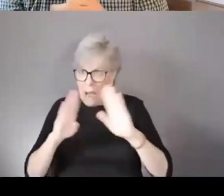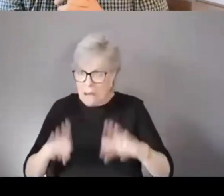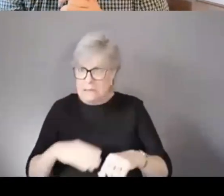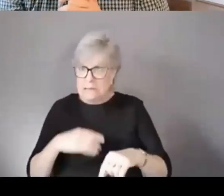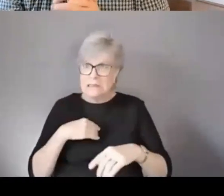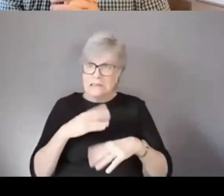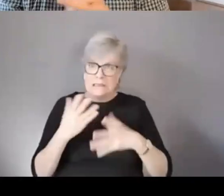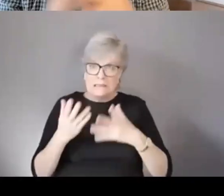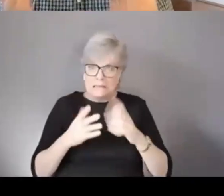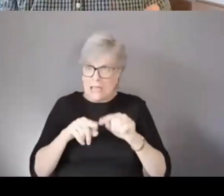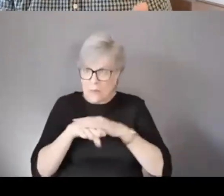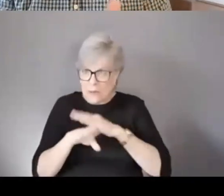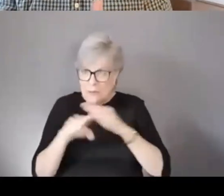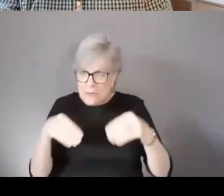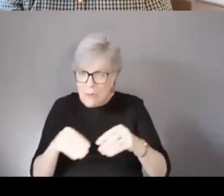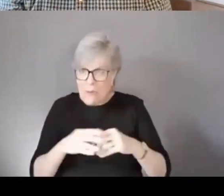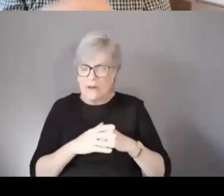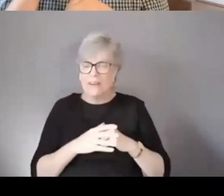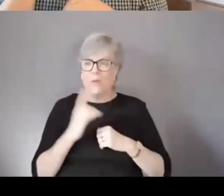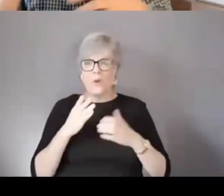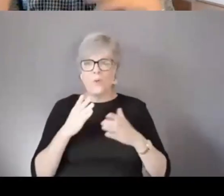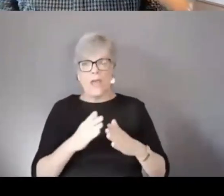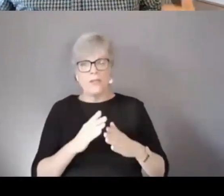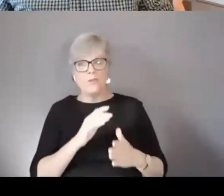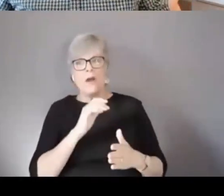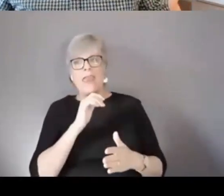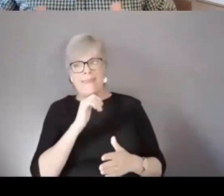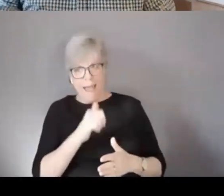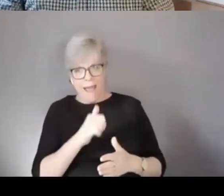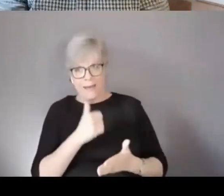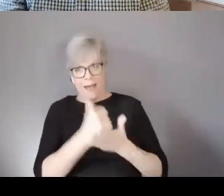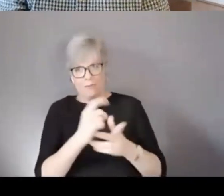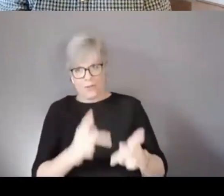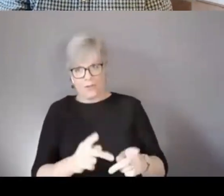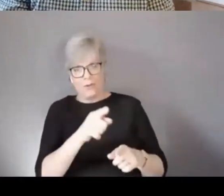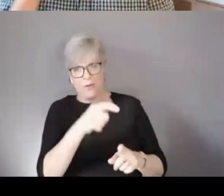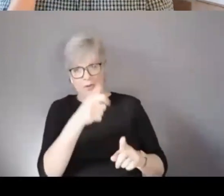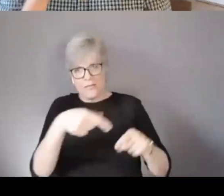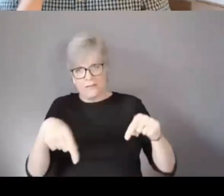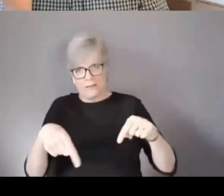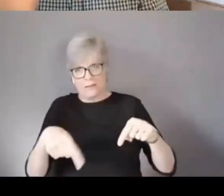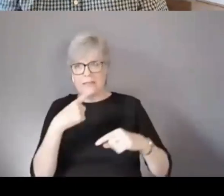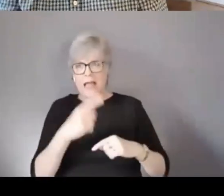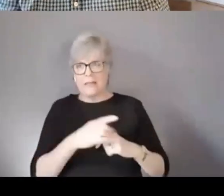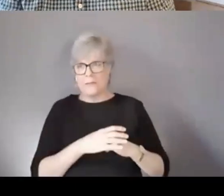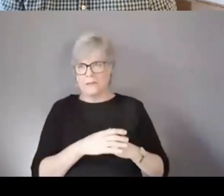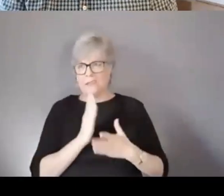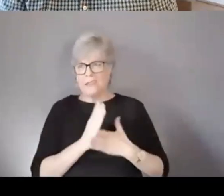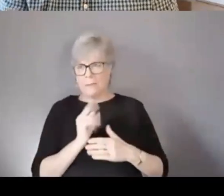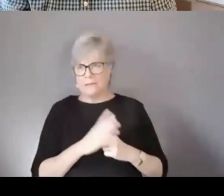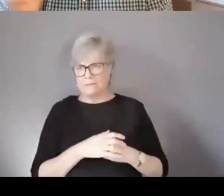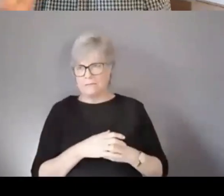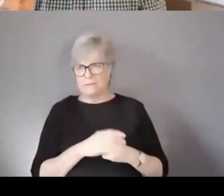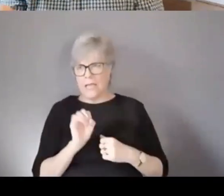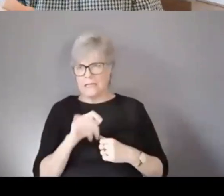whatever. One way to not help someone who's experiencing anxiety or mental health concerns is to tell them to stop it,